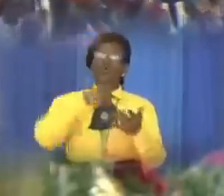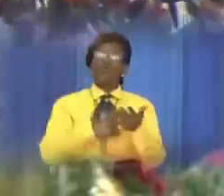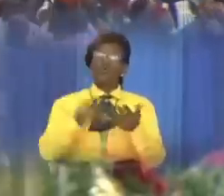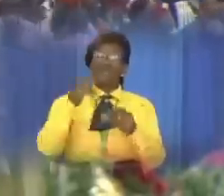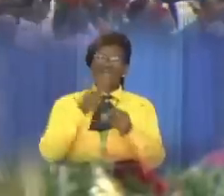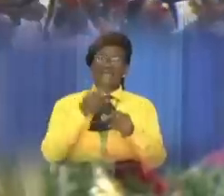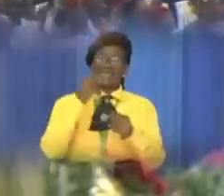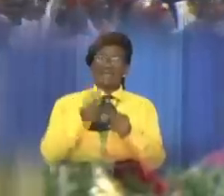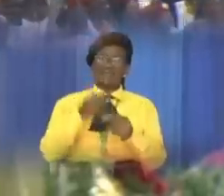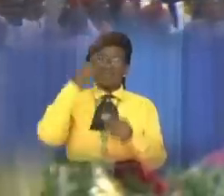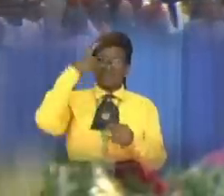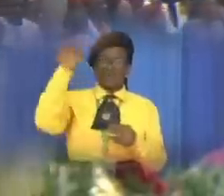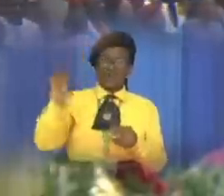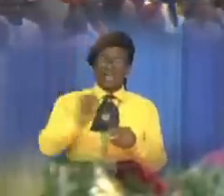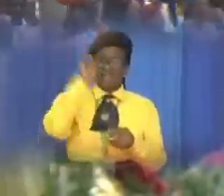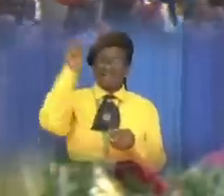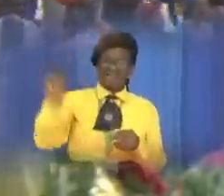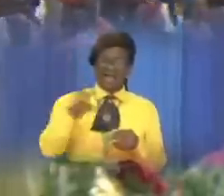Forever and ever.